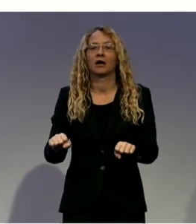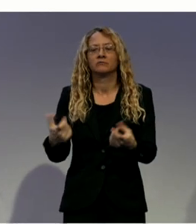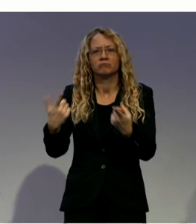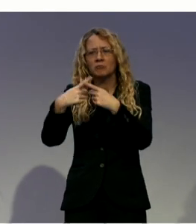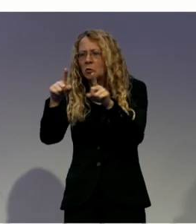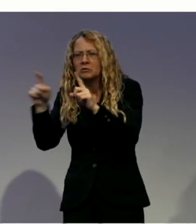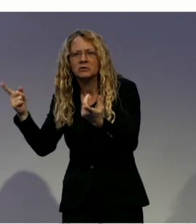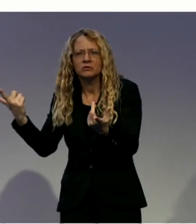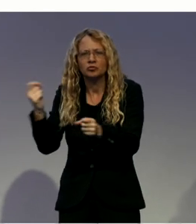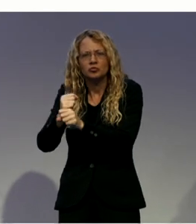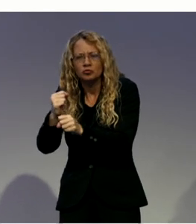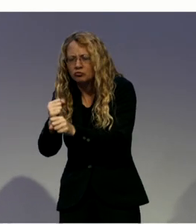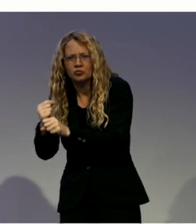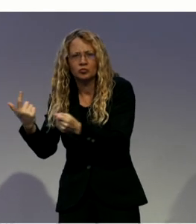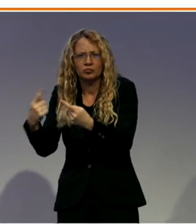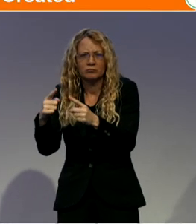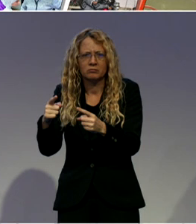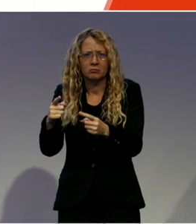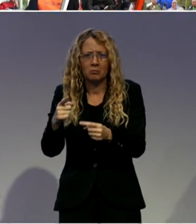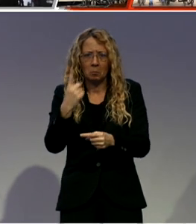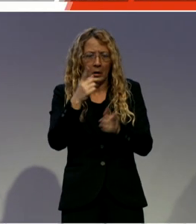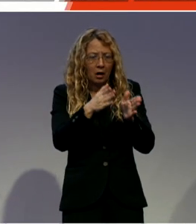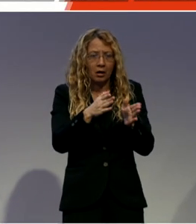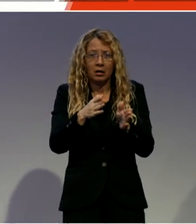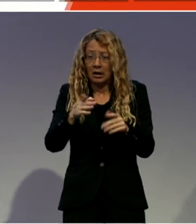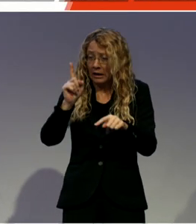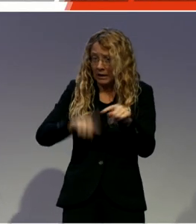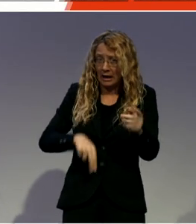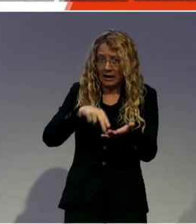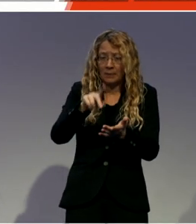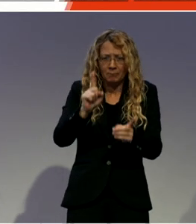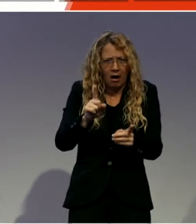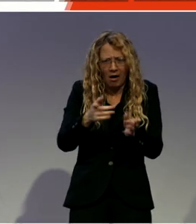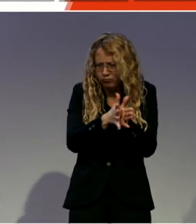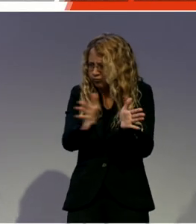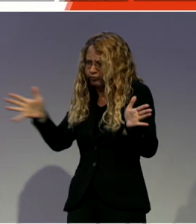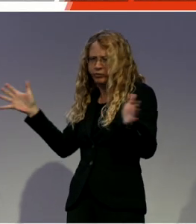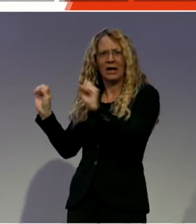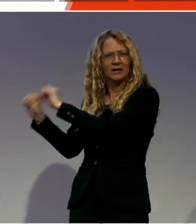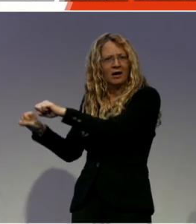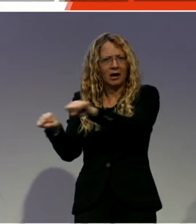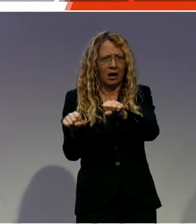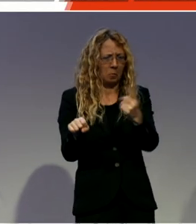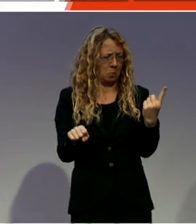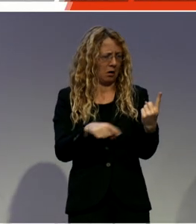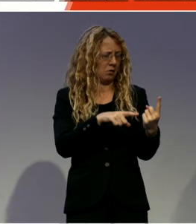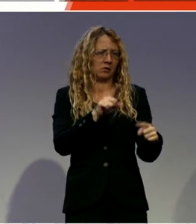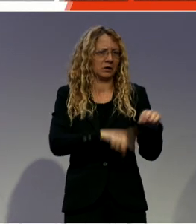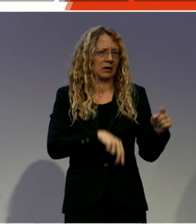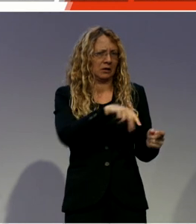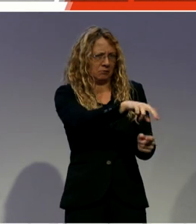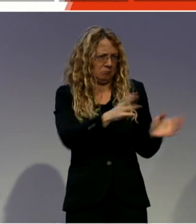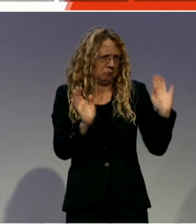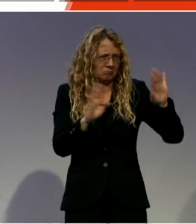do everything able people do, but with different way. We moved with this concepts, and we can create